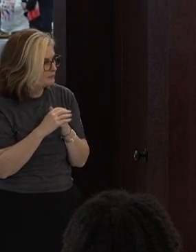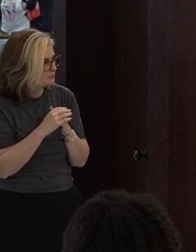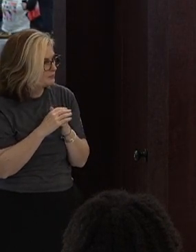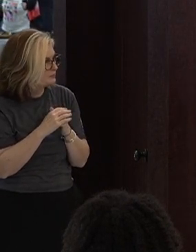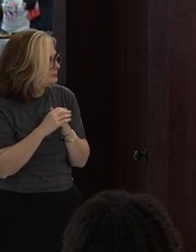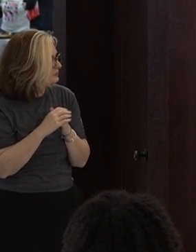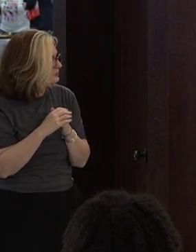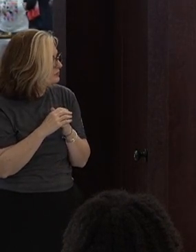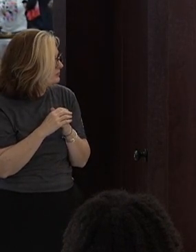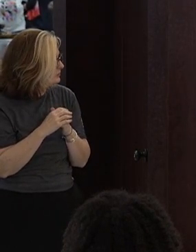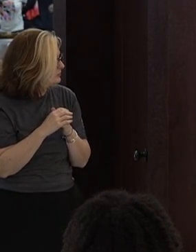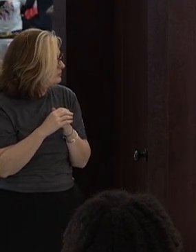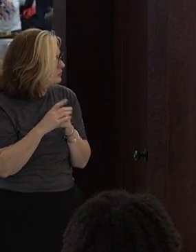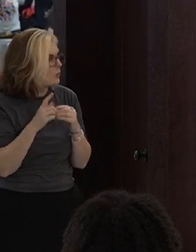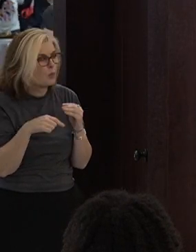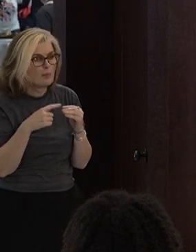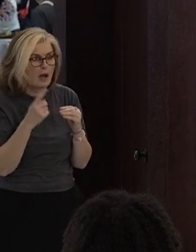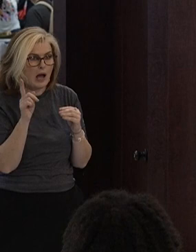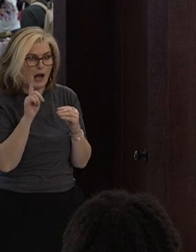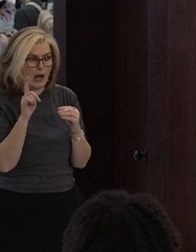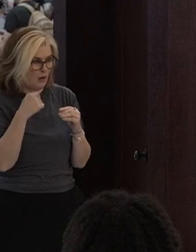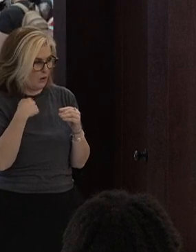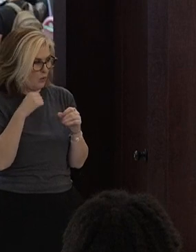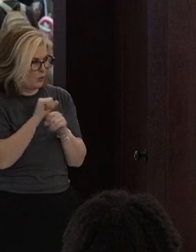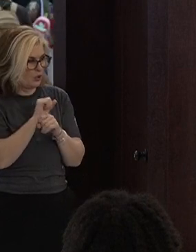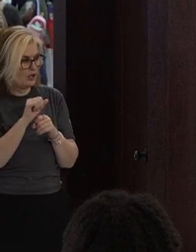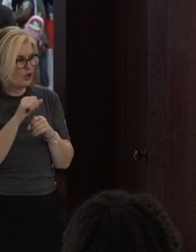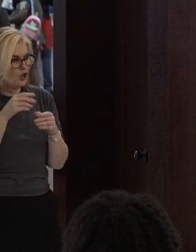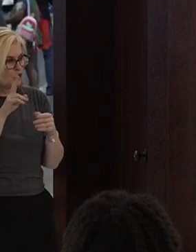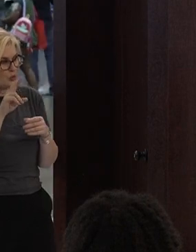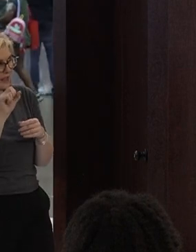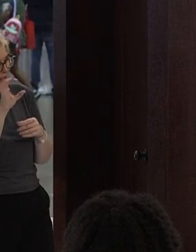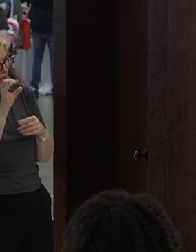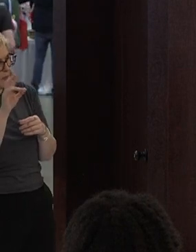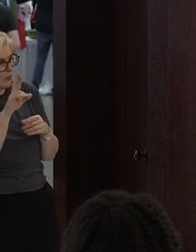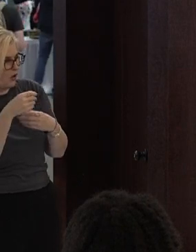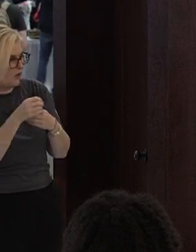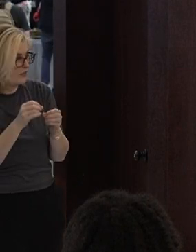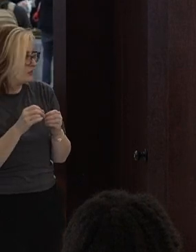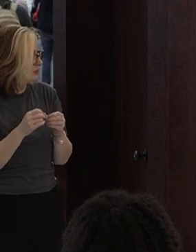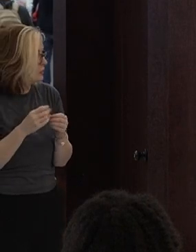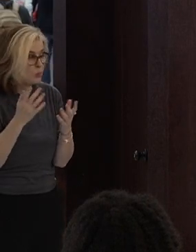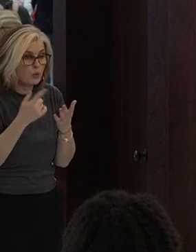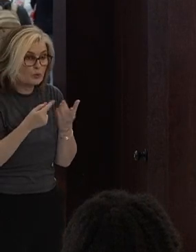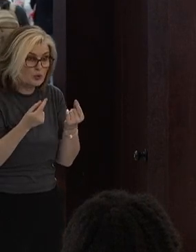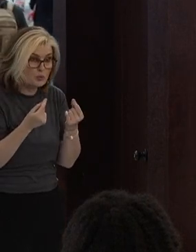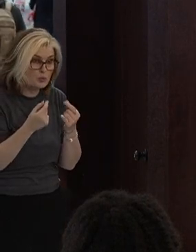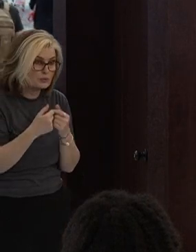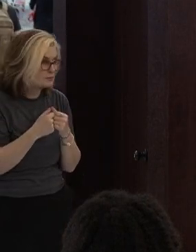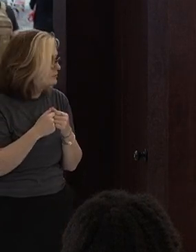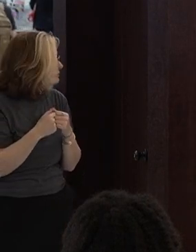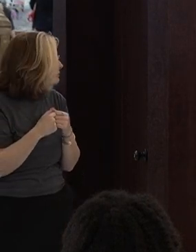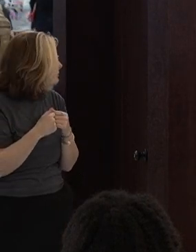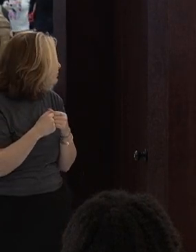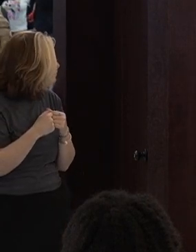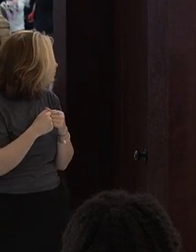So, what about where I work at the U.S. Copyright Office? What does that have to do with anything, and what do?